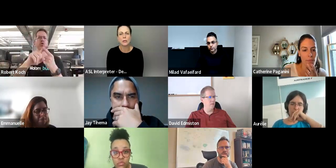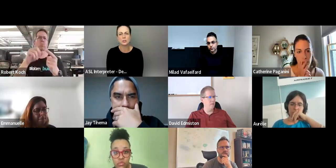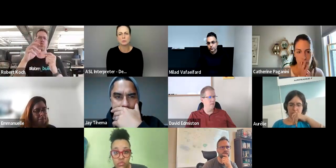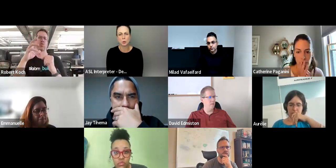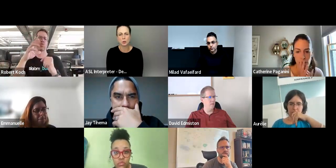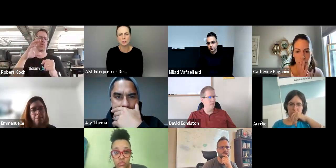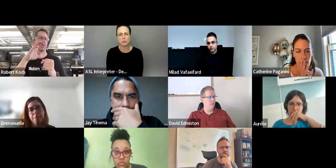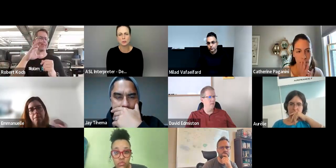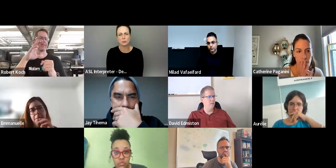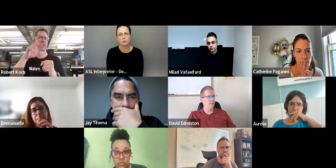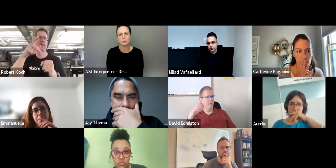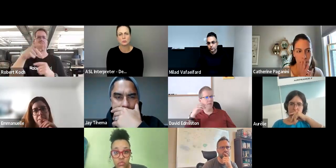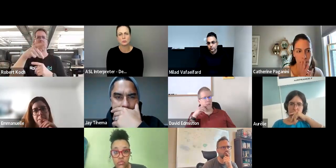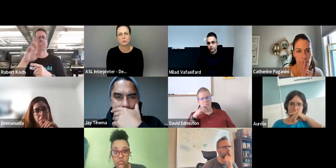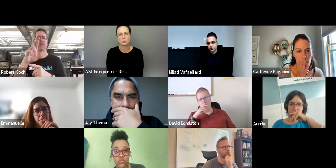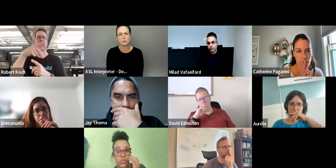it's going to merge